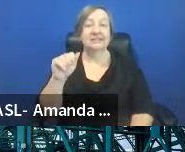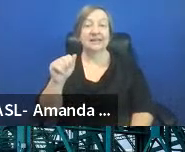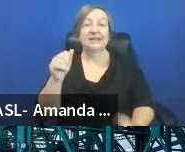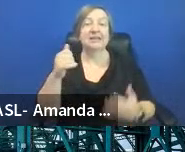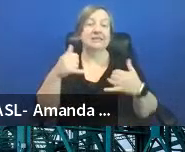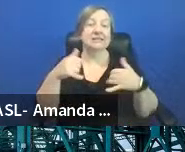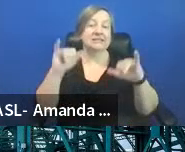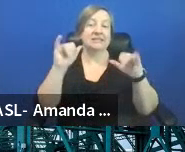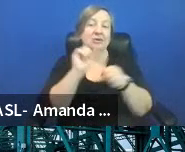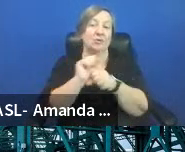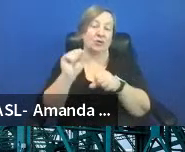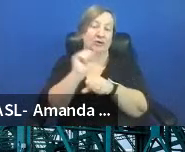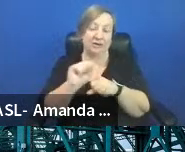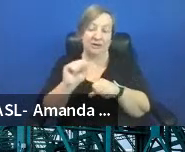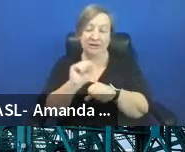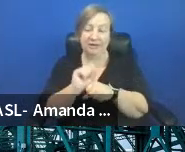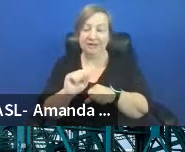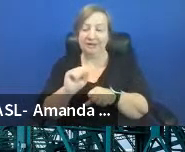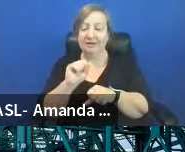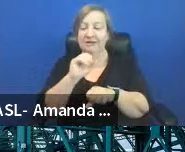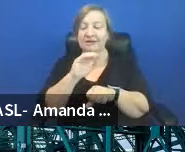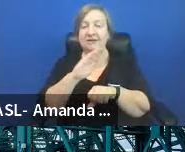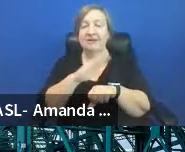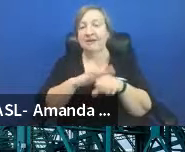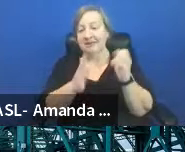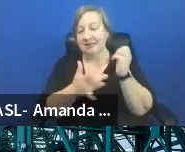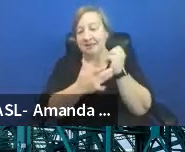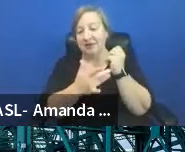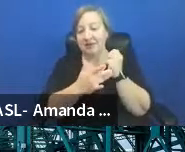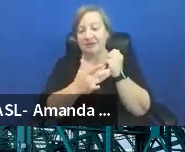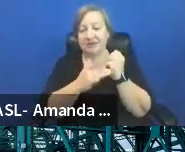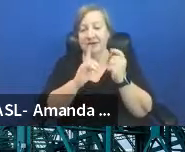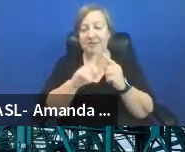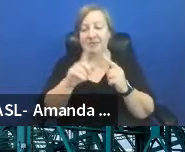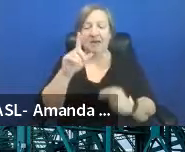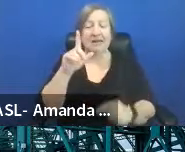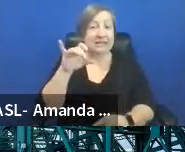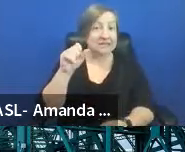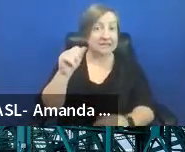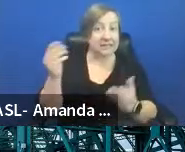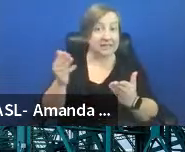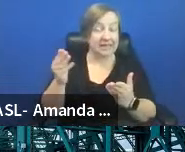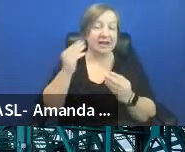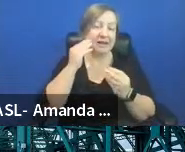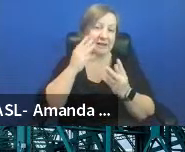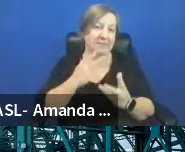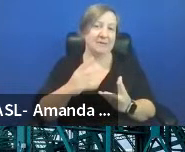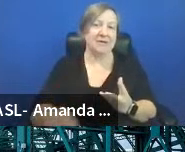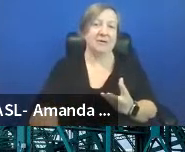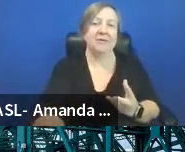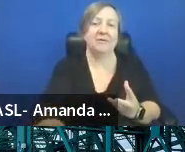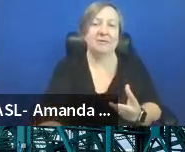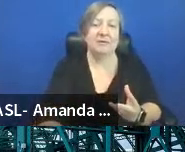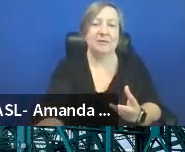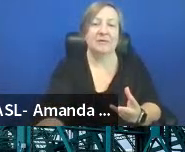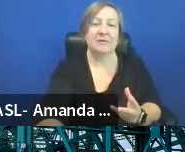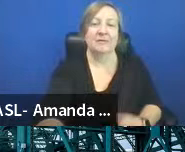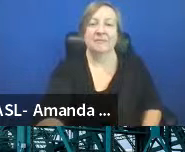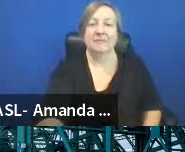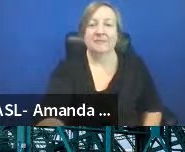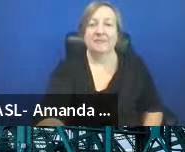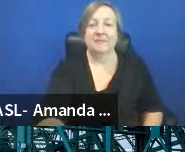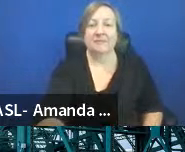still working on technology, but Lisa, if you're here, do let me know so we can, actually, here she comes, 1 second